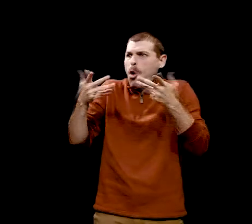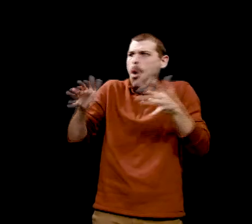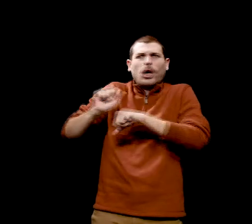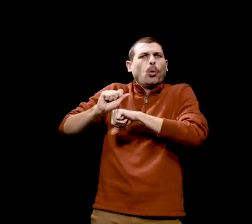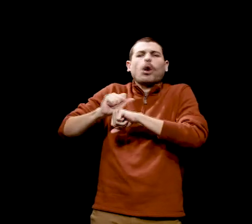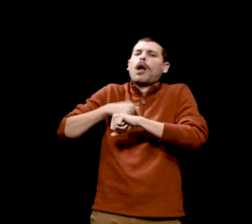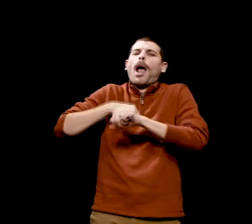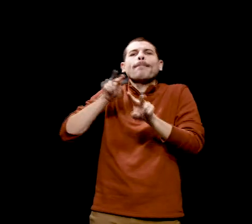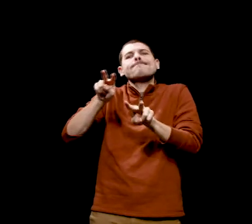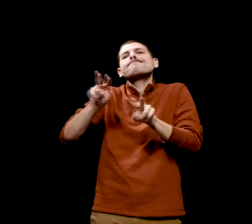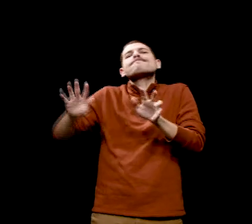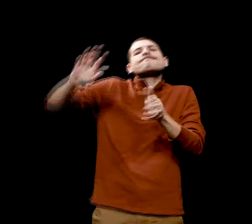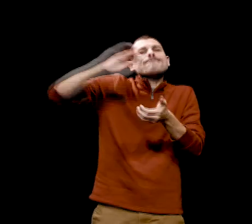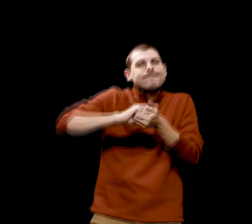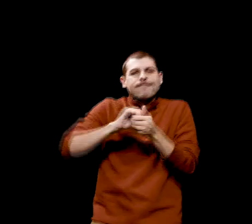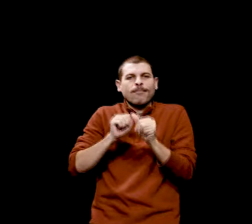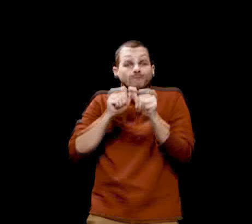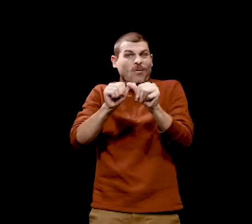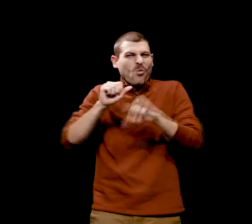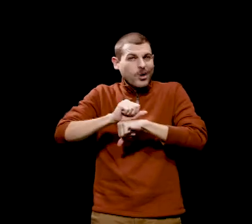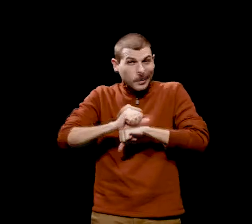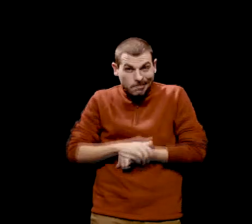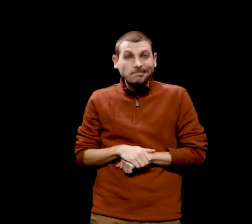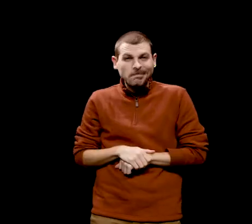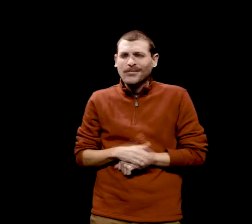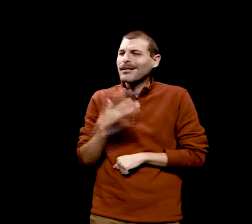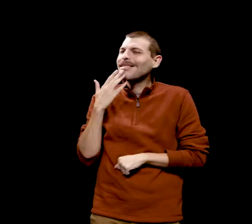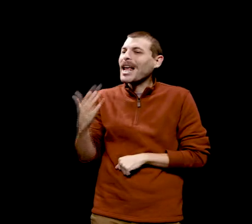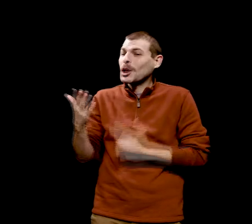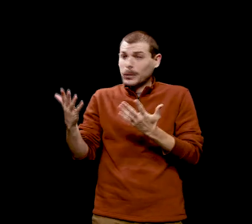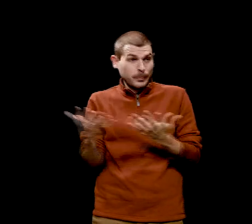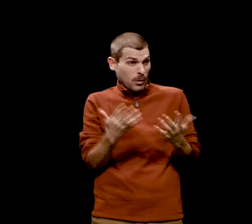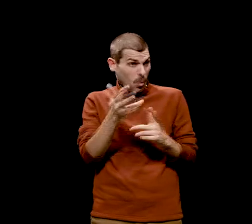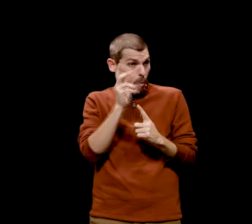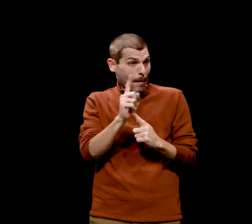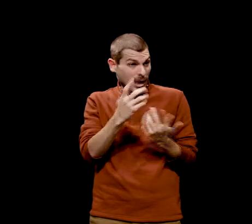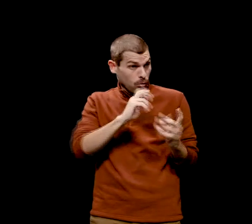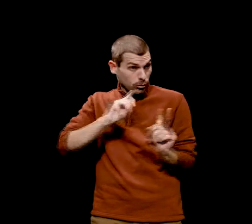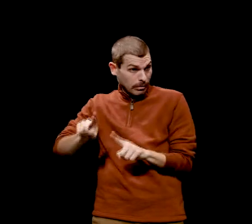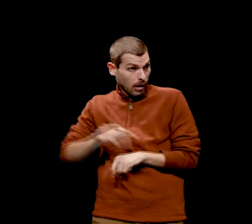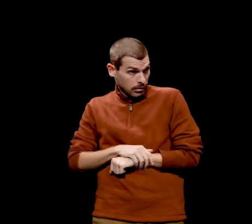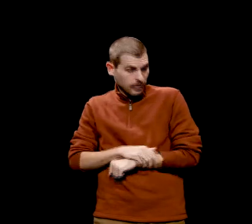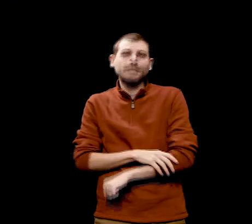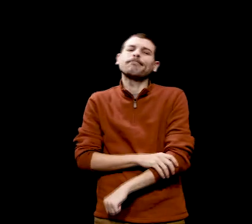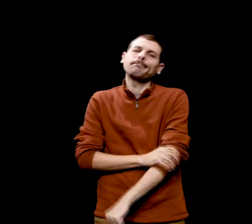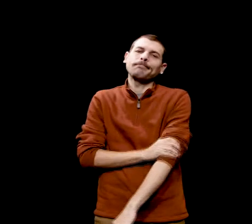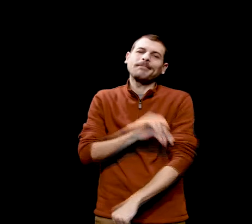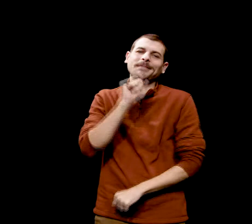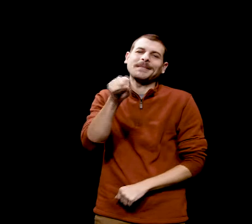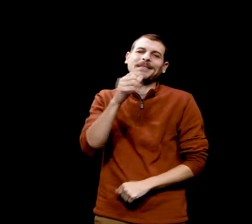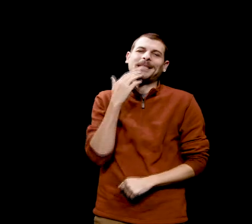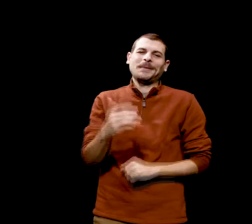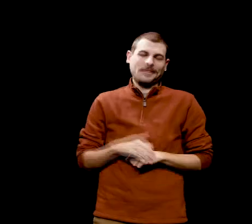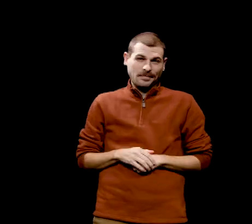work. Thank you. Sarah Iannarone, would you like 1 minute to respond? Yes, thank you.